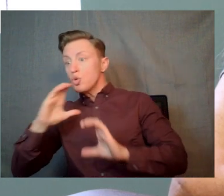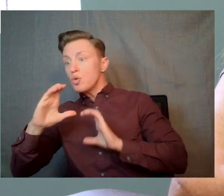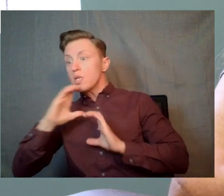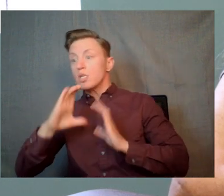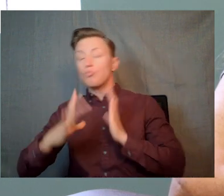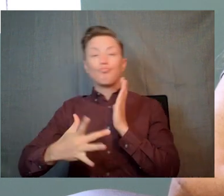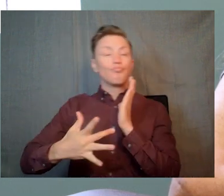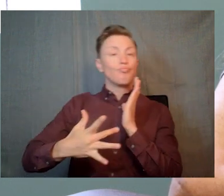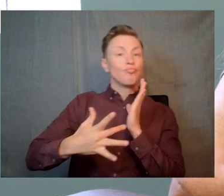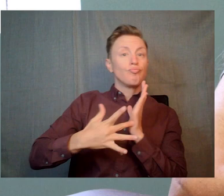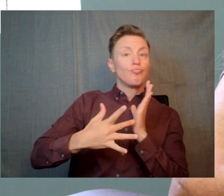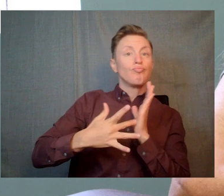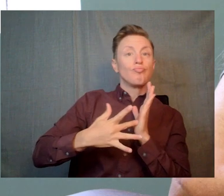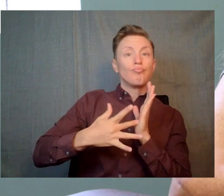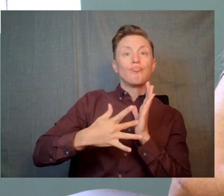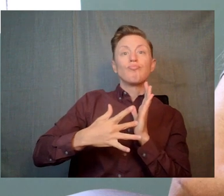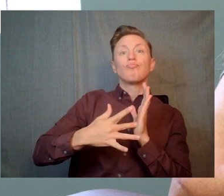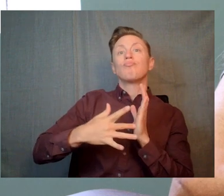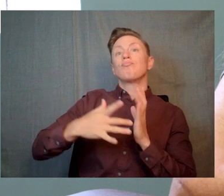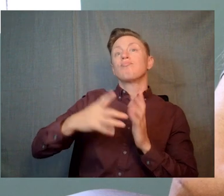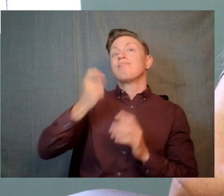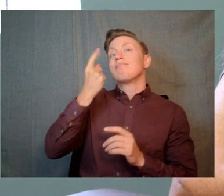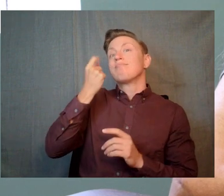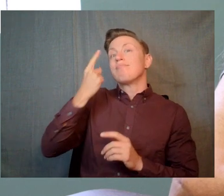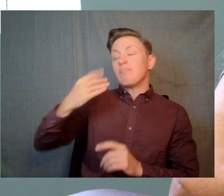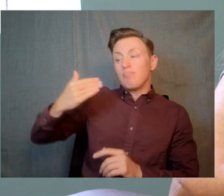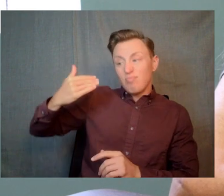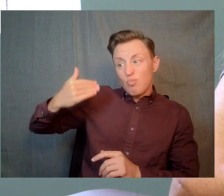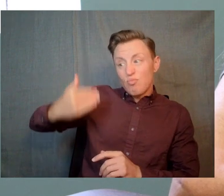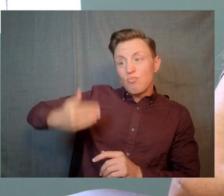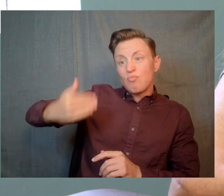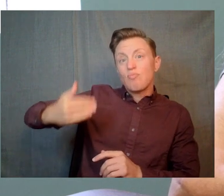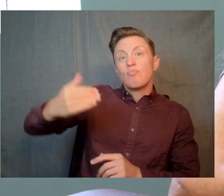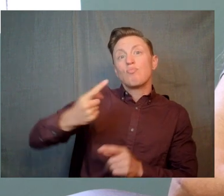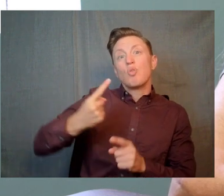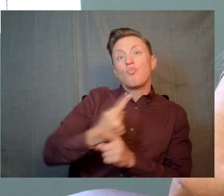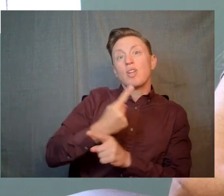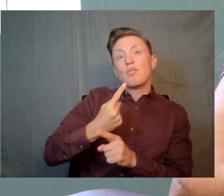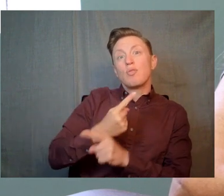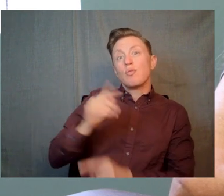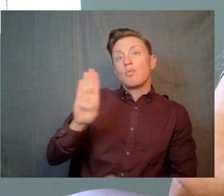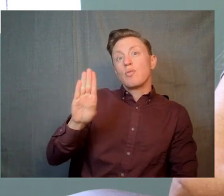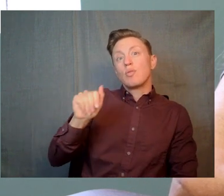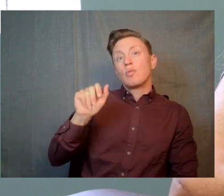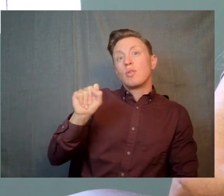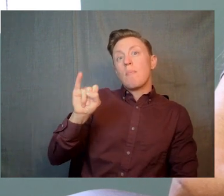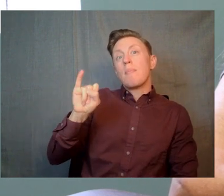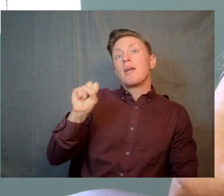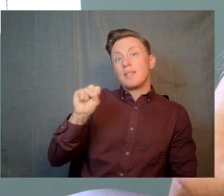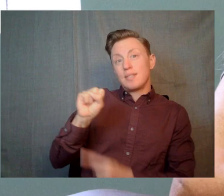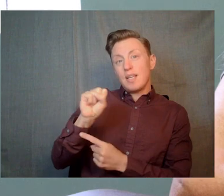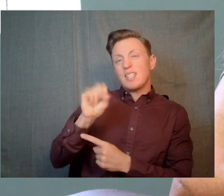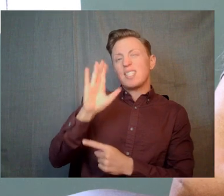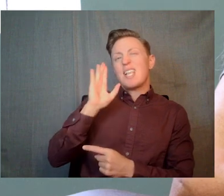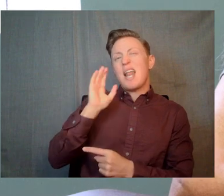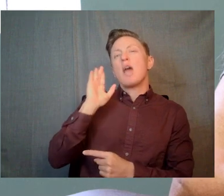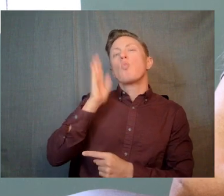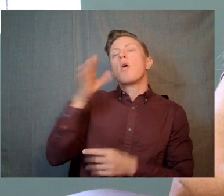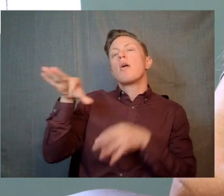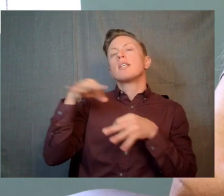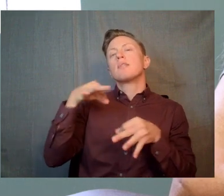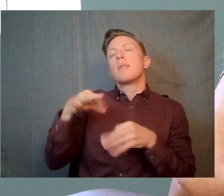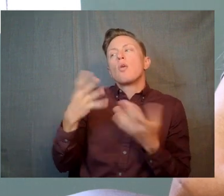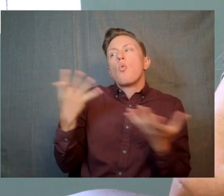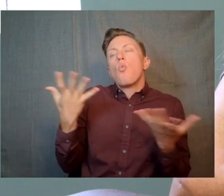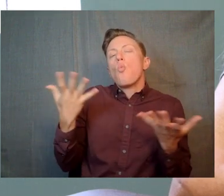or technological, on a regular basis with some of the activities I am about